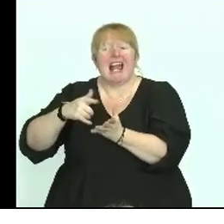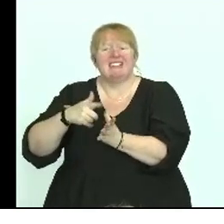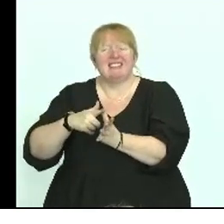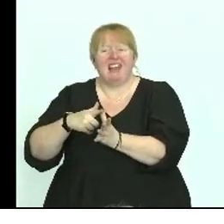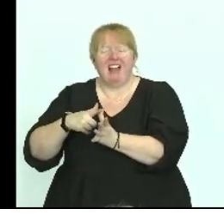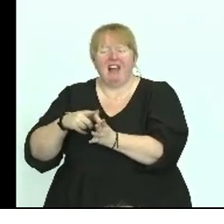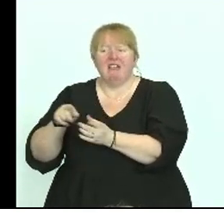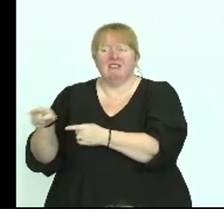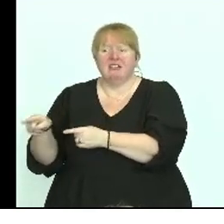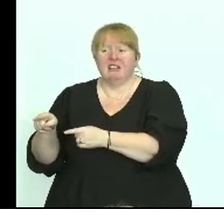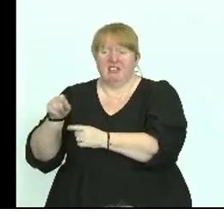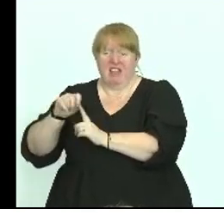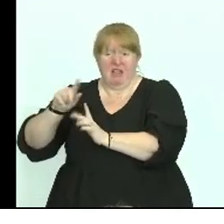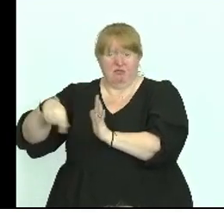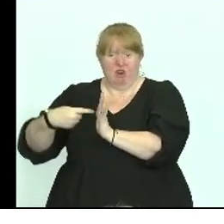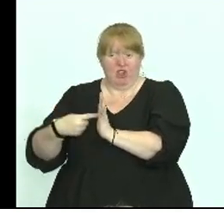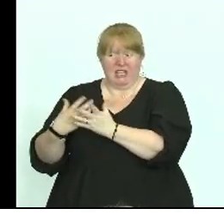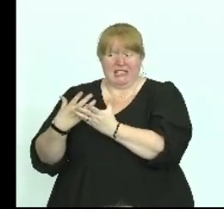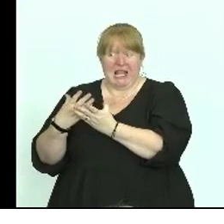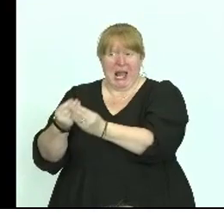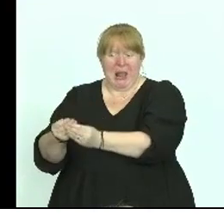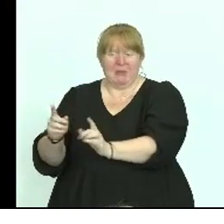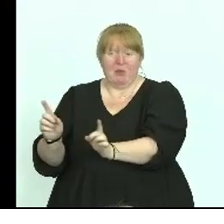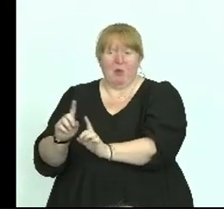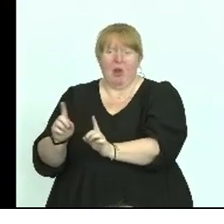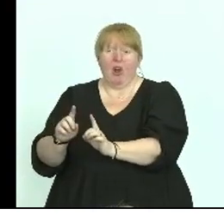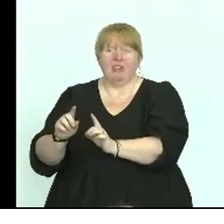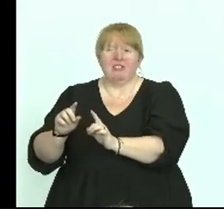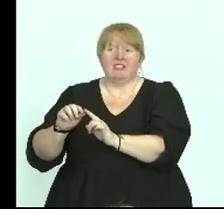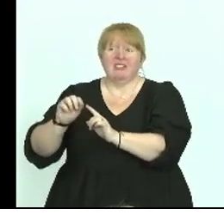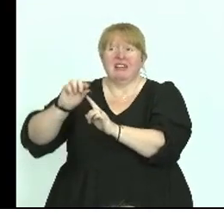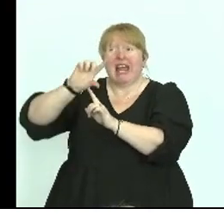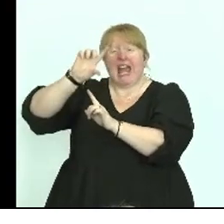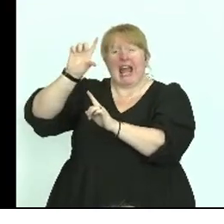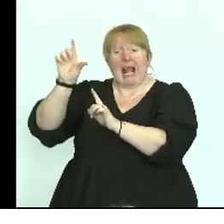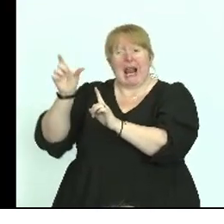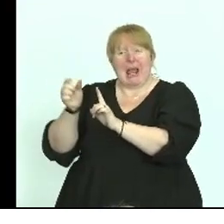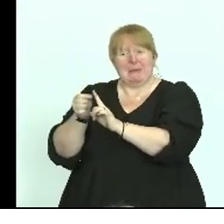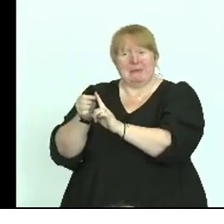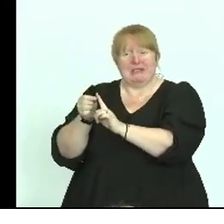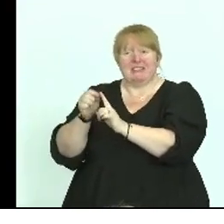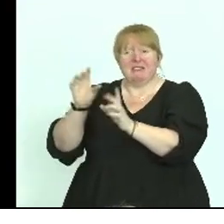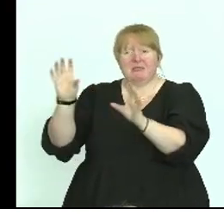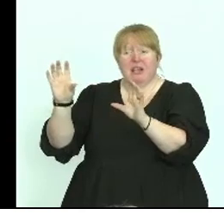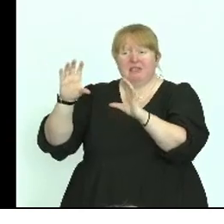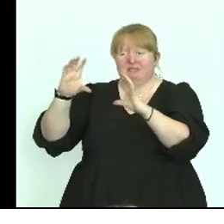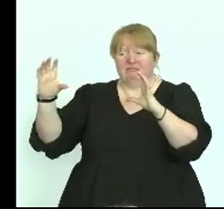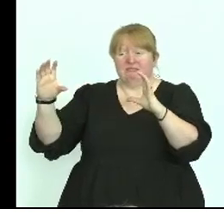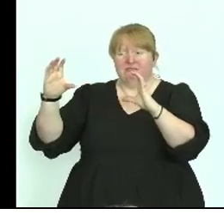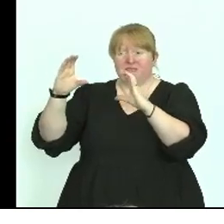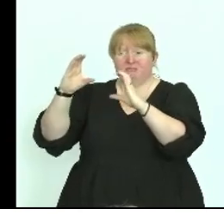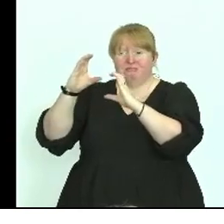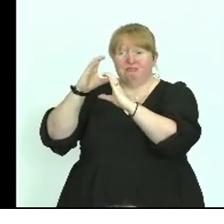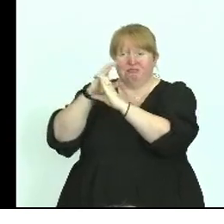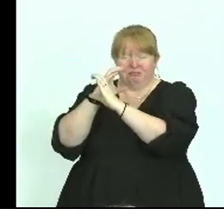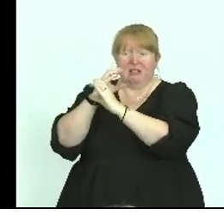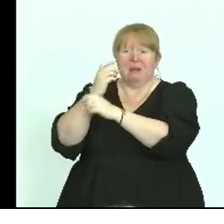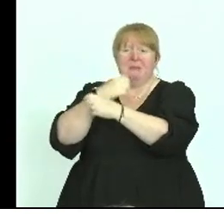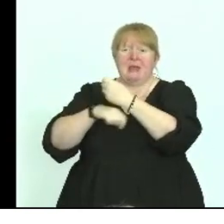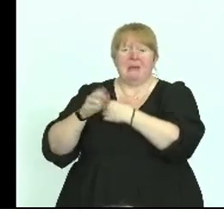project is helping make Eclipse accessible for blind and low vision communities. So my